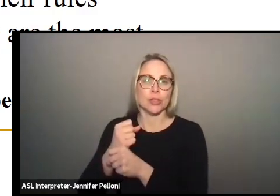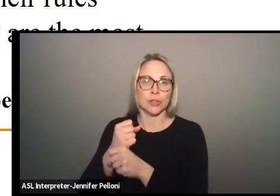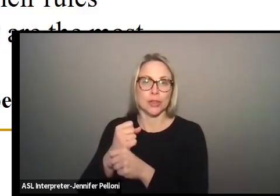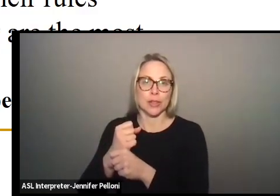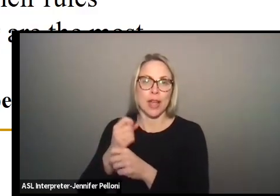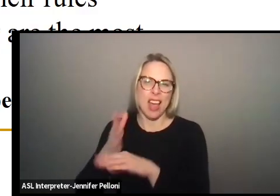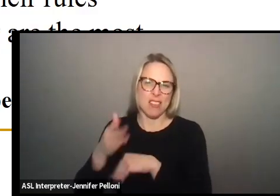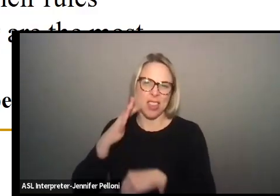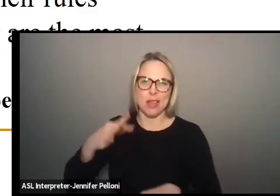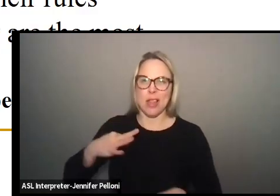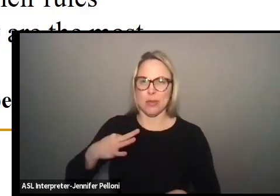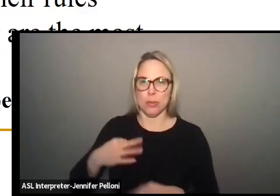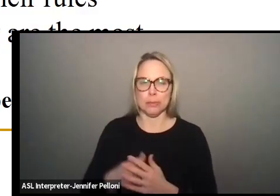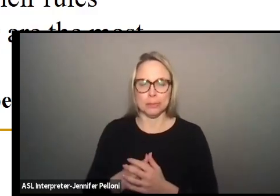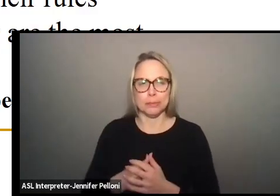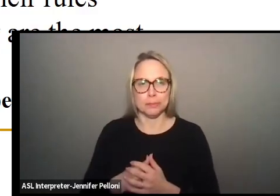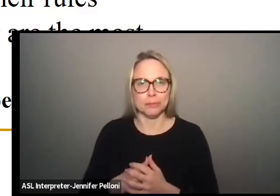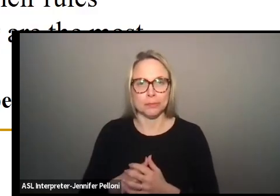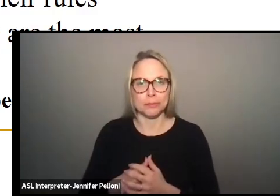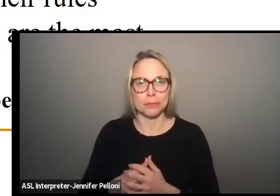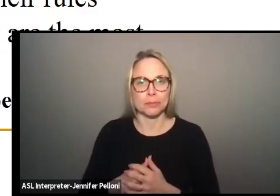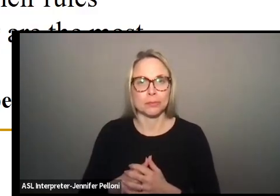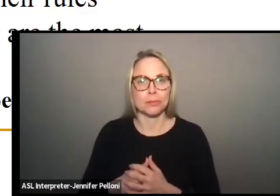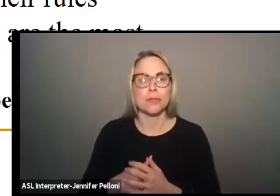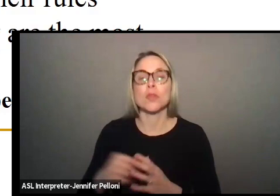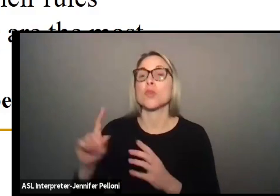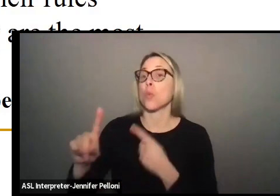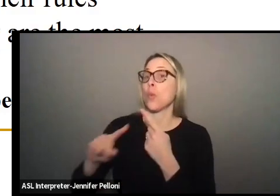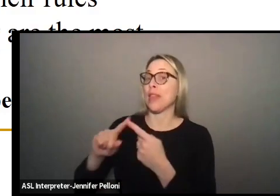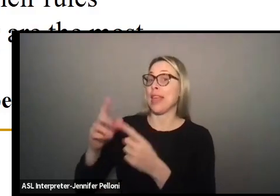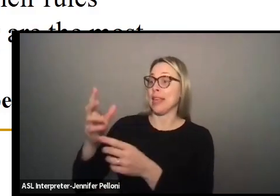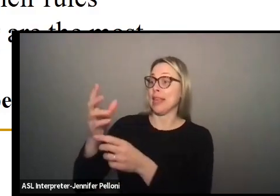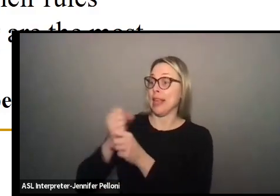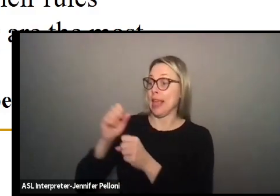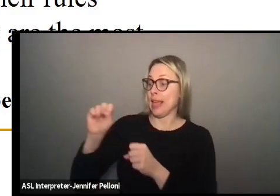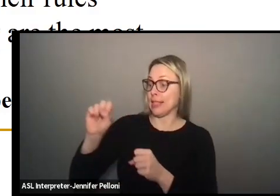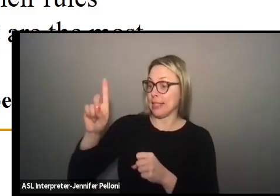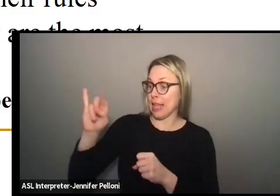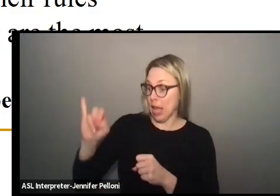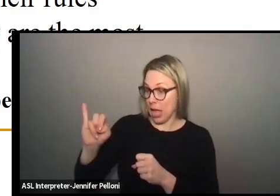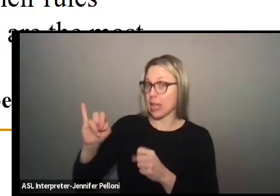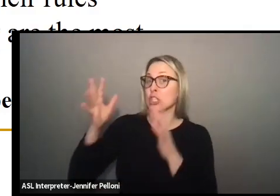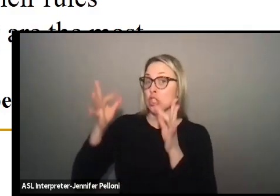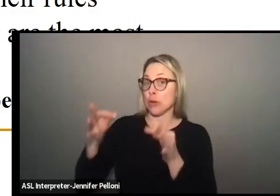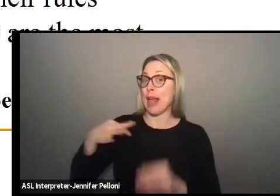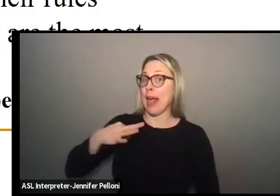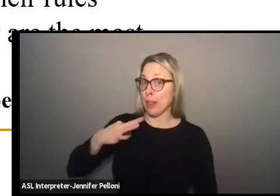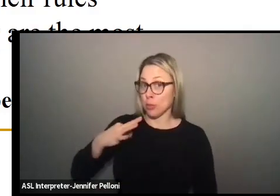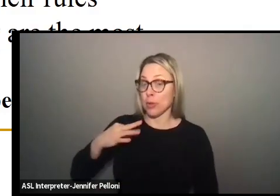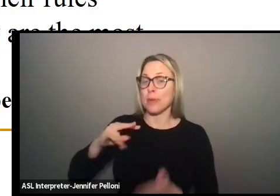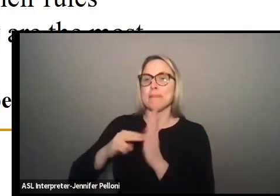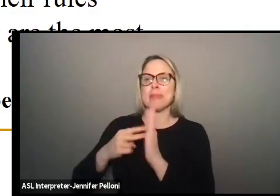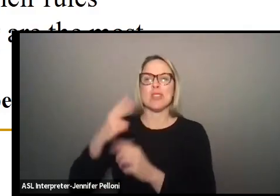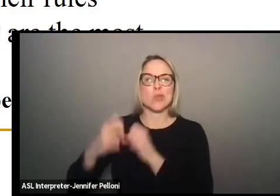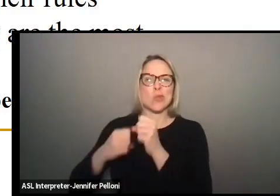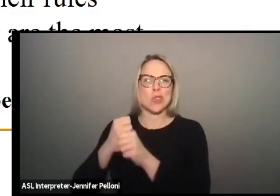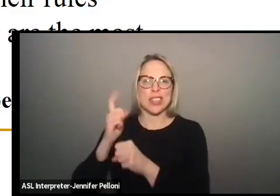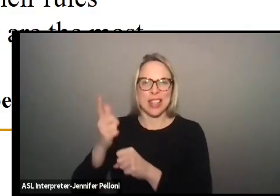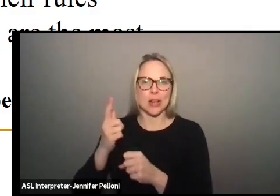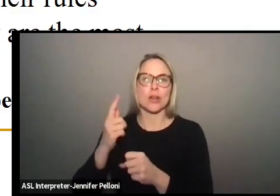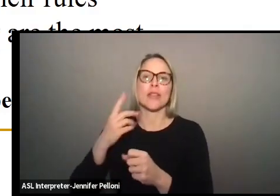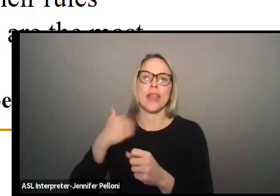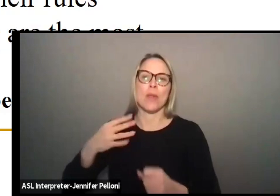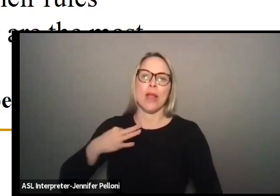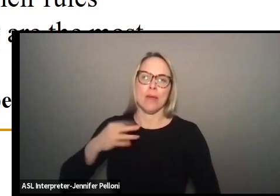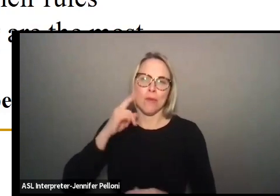eligible for SSDI. and that's connected to Social Security as well